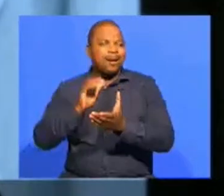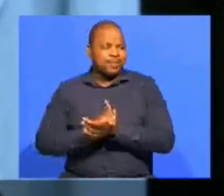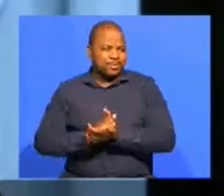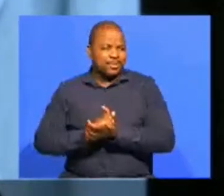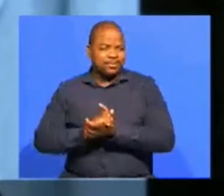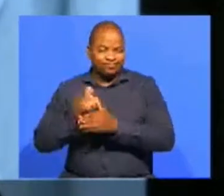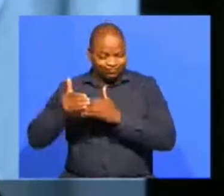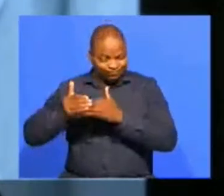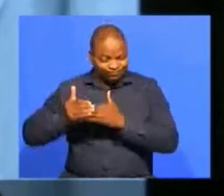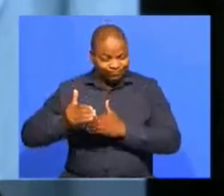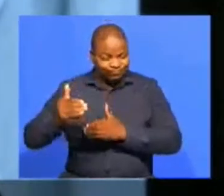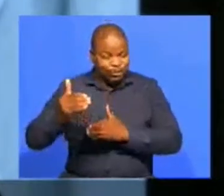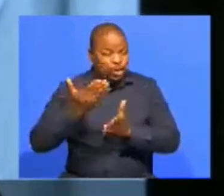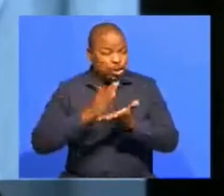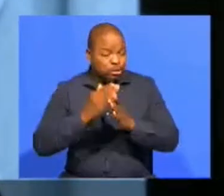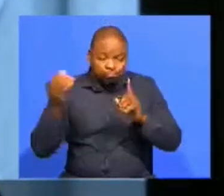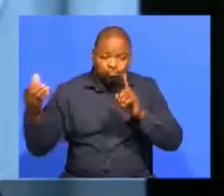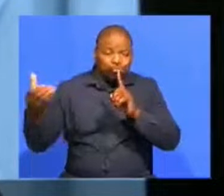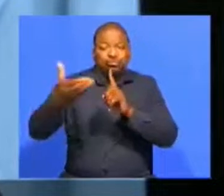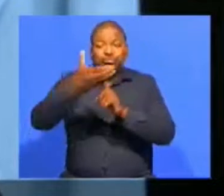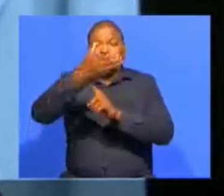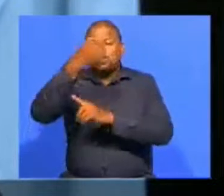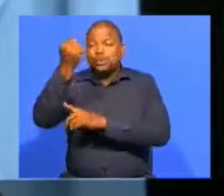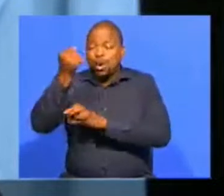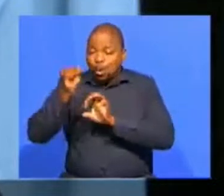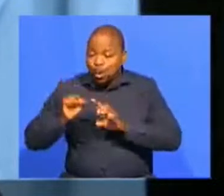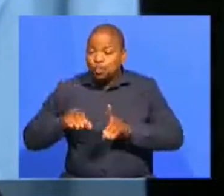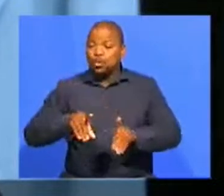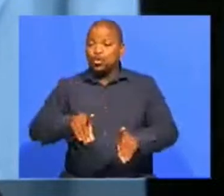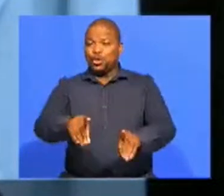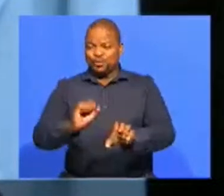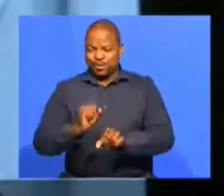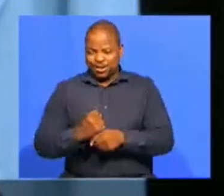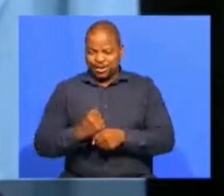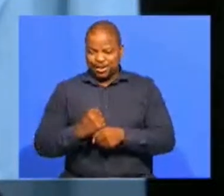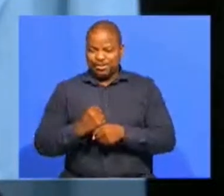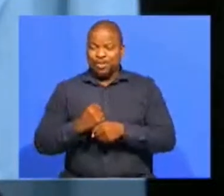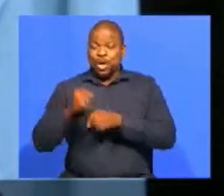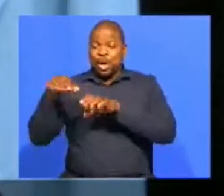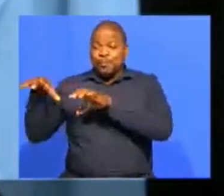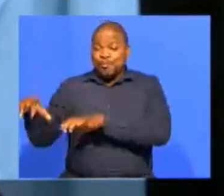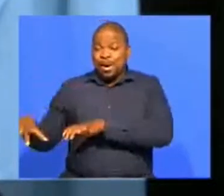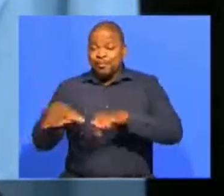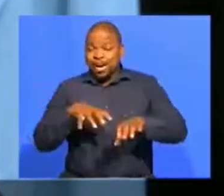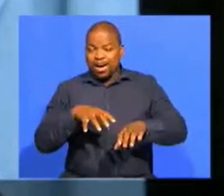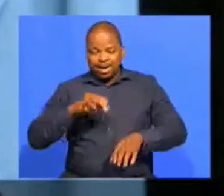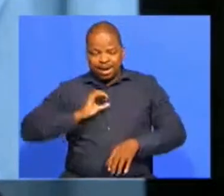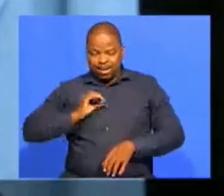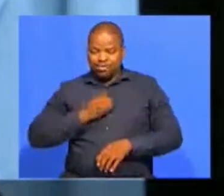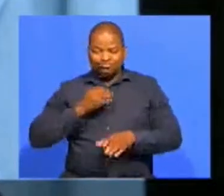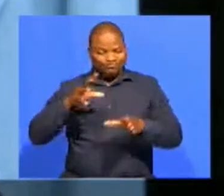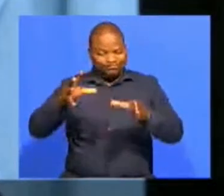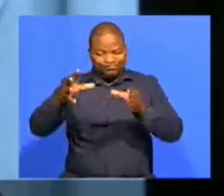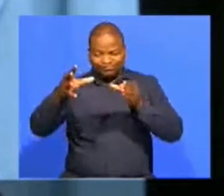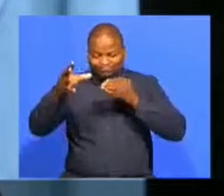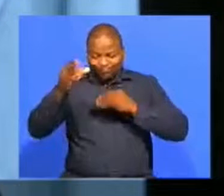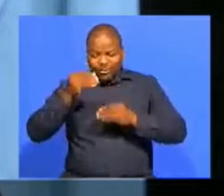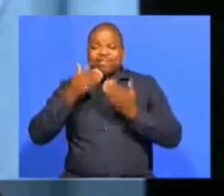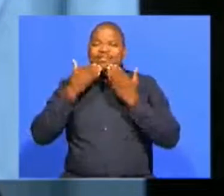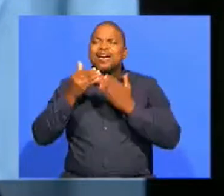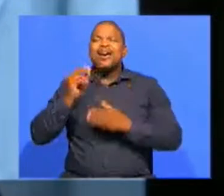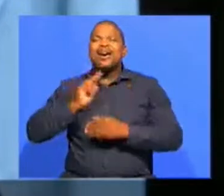to paths of shared success and opportunities that our children will inherit and thank us